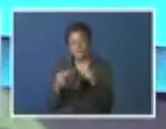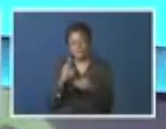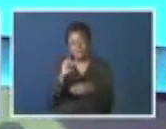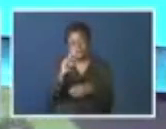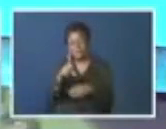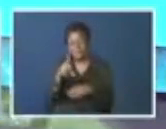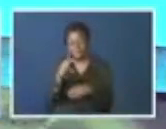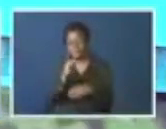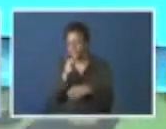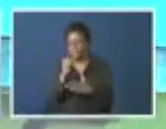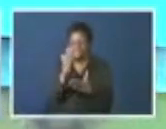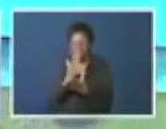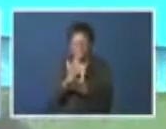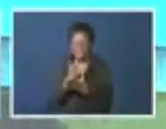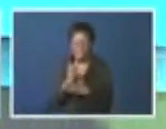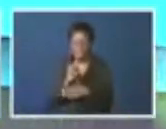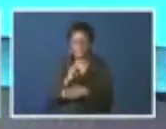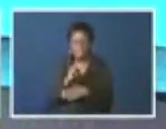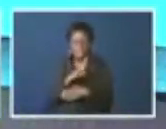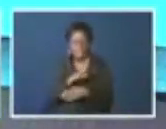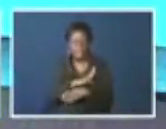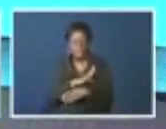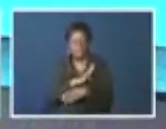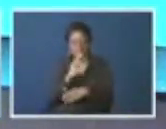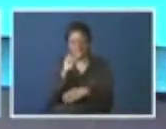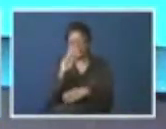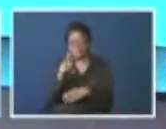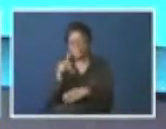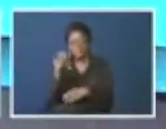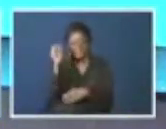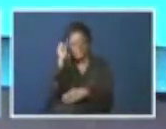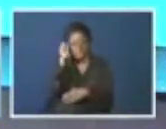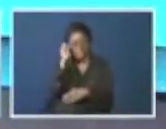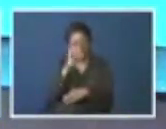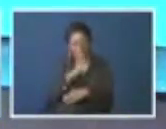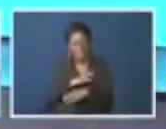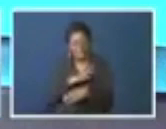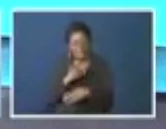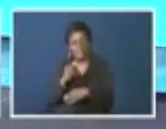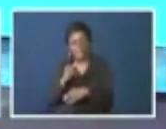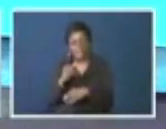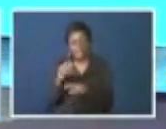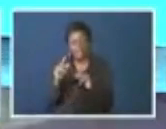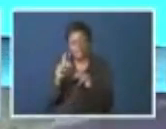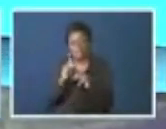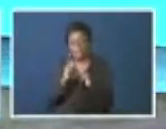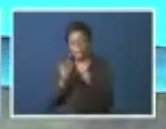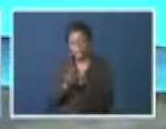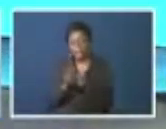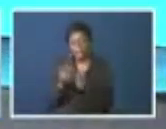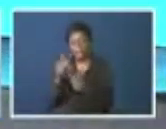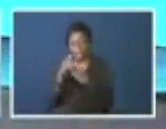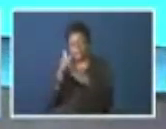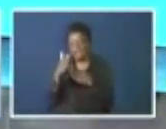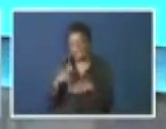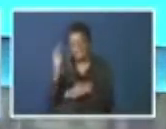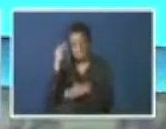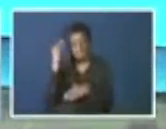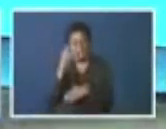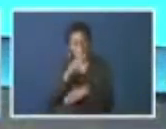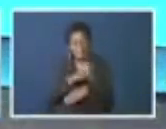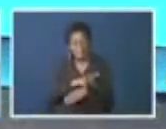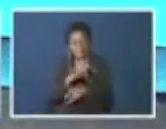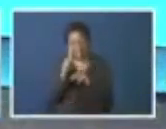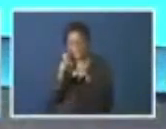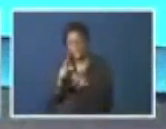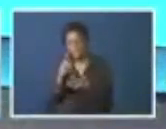not letting up. St. Barnabas MP Shenandon Cartwright and his party leader, Marco City Rep. Michael Pintard, questioned what is